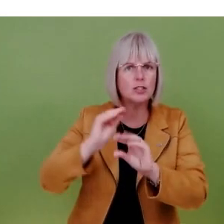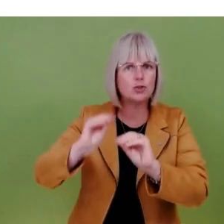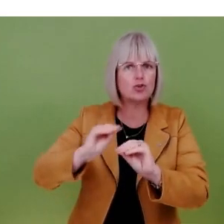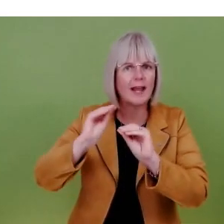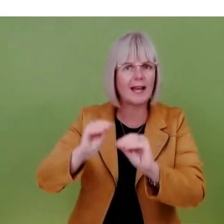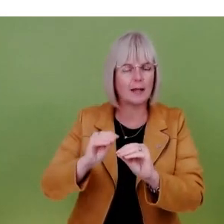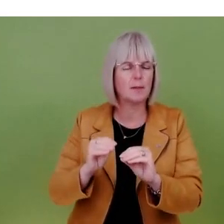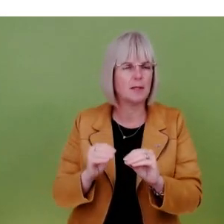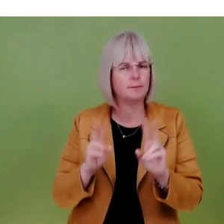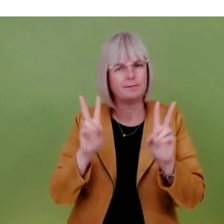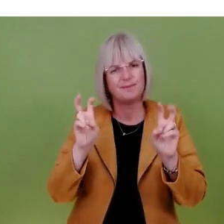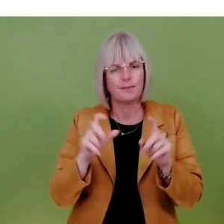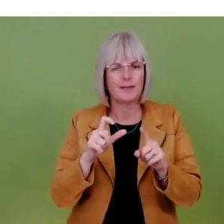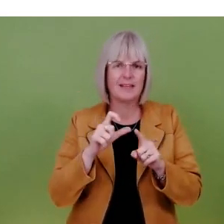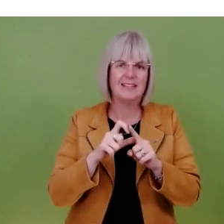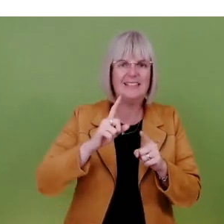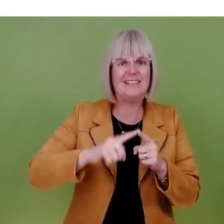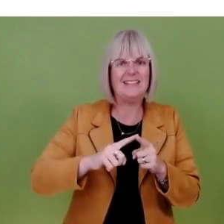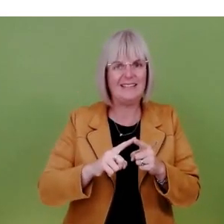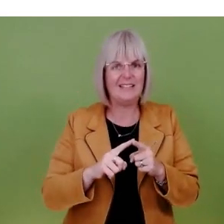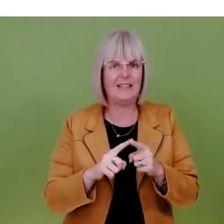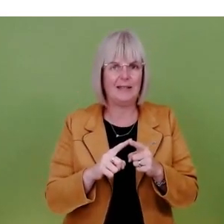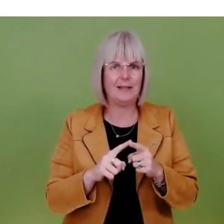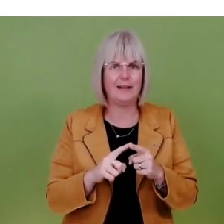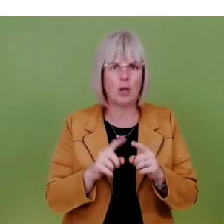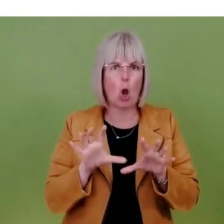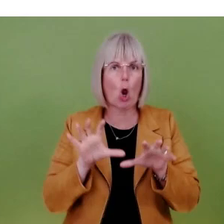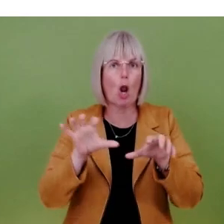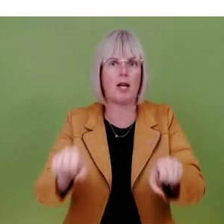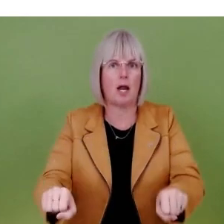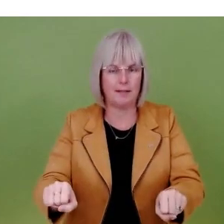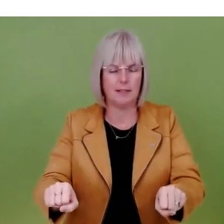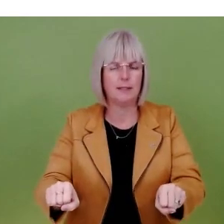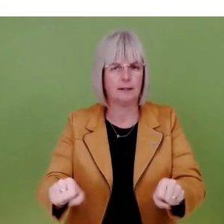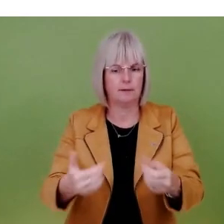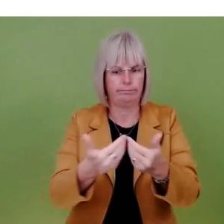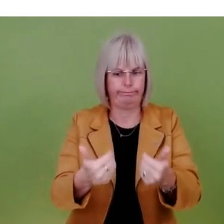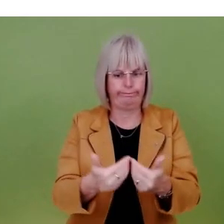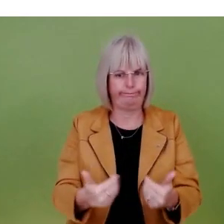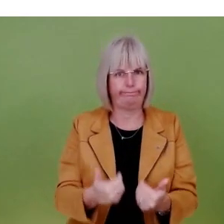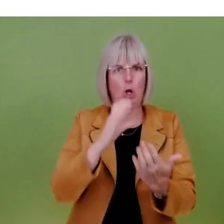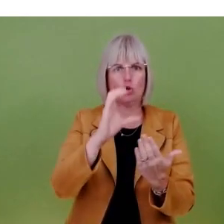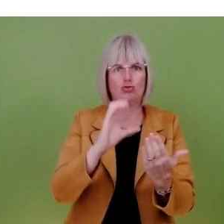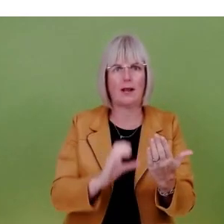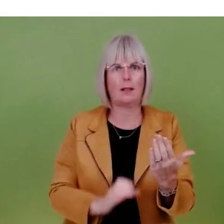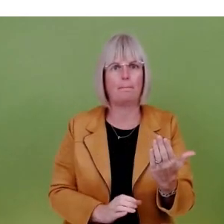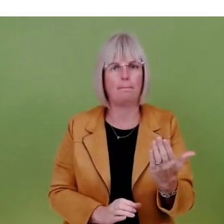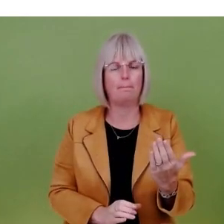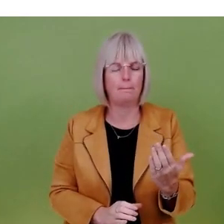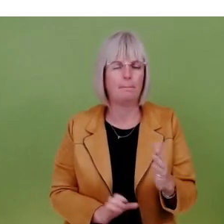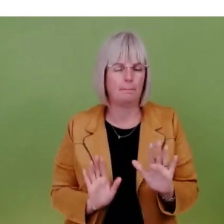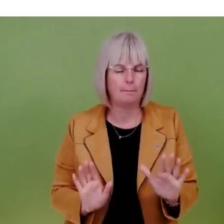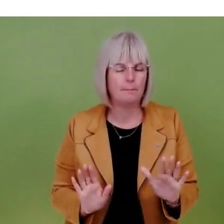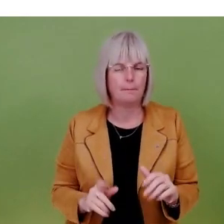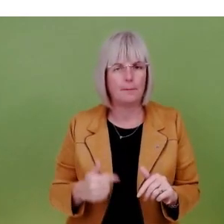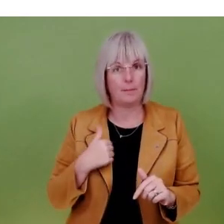decolonizing the curriculum. And I think that's probably a really big subject area. I know when I trained as a psychologist, I trained at the